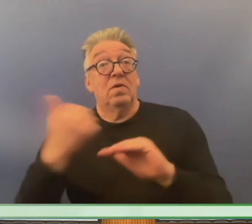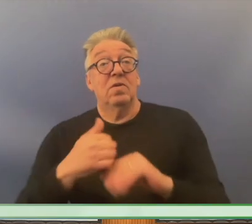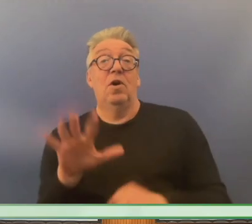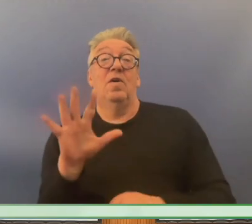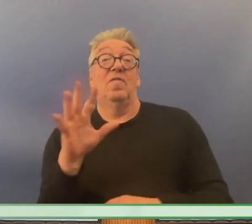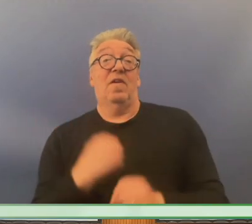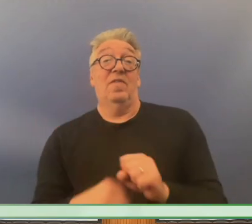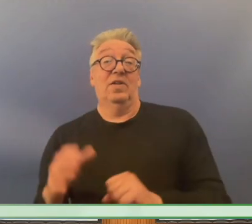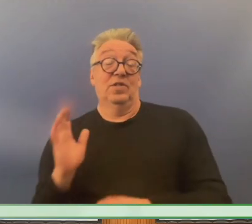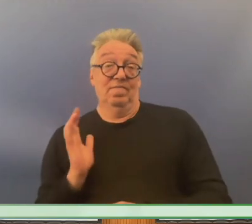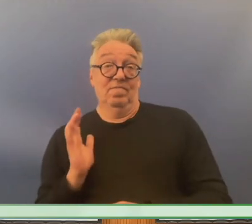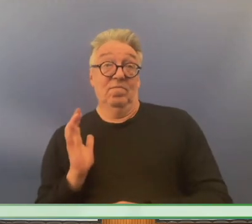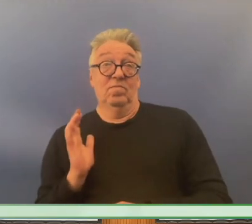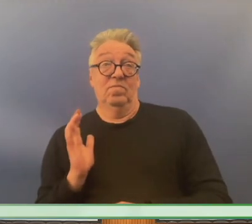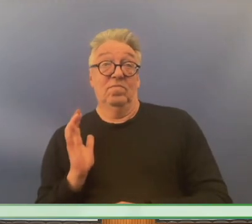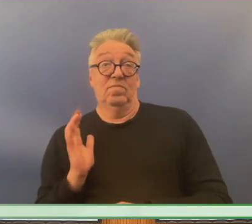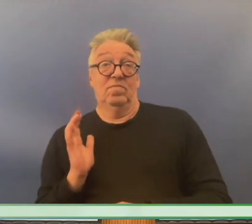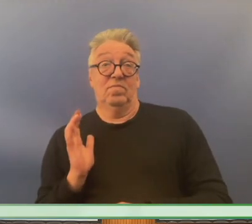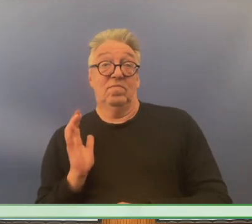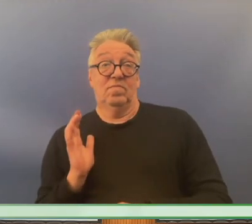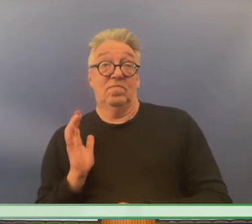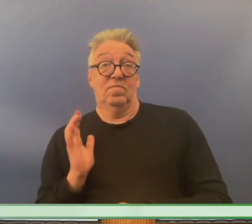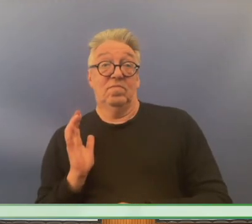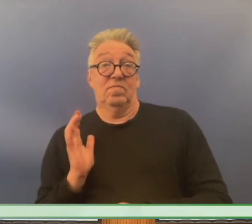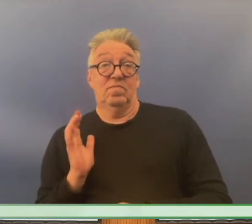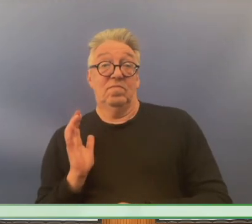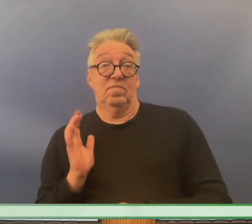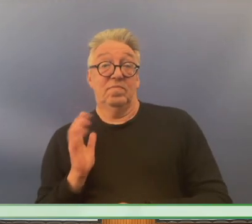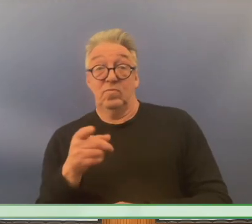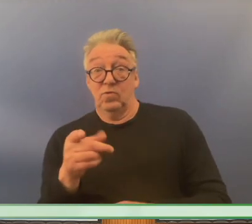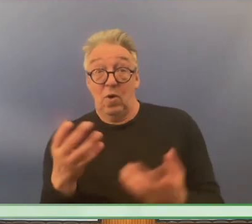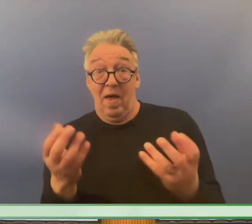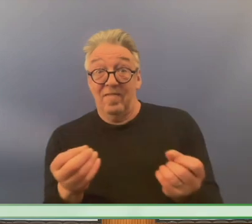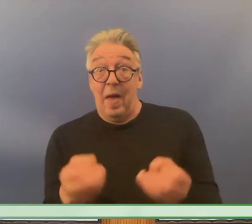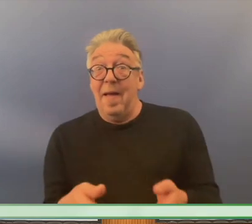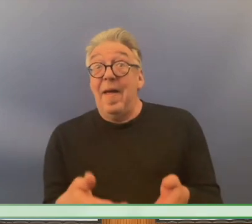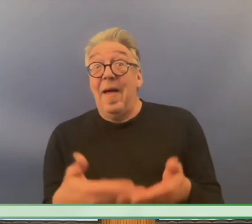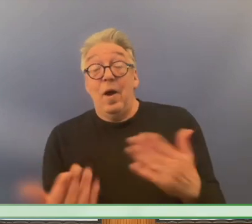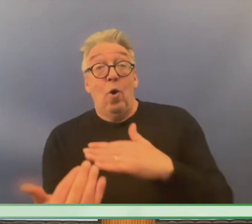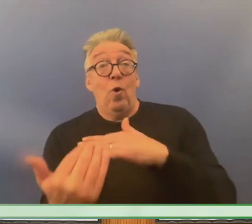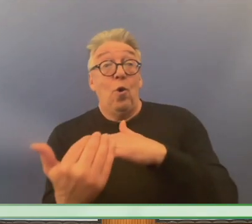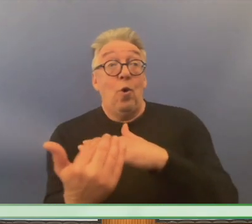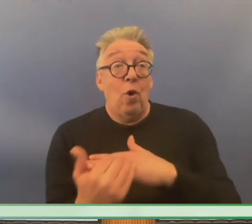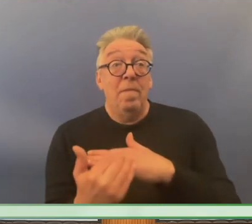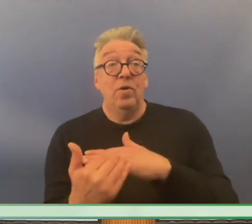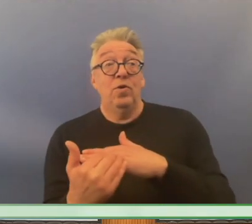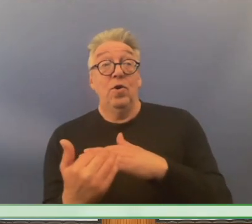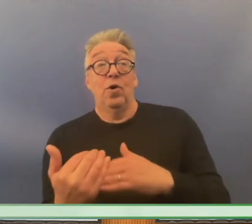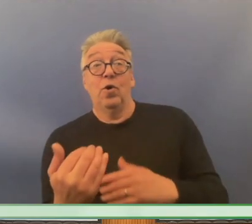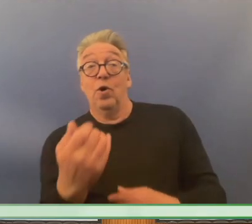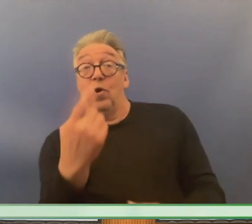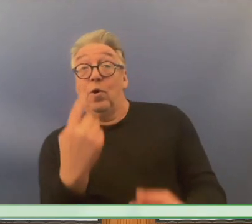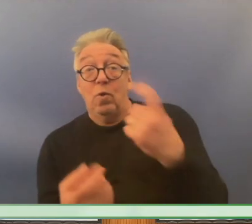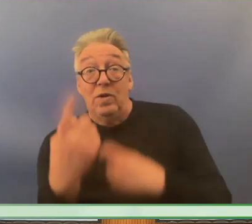when in a meeting I asked, do you have any comment or question? And there was no comment,